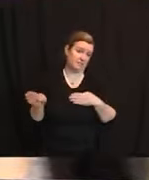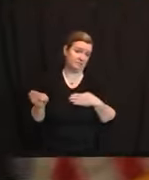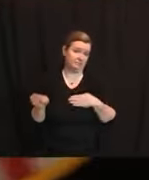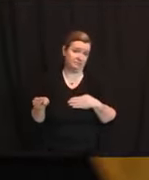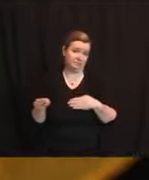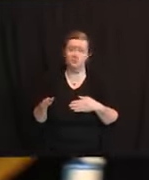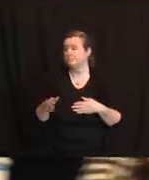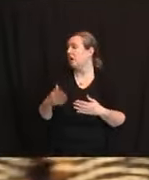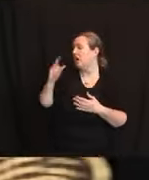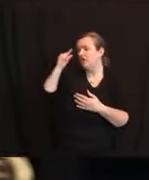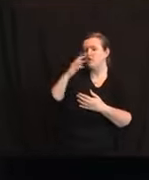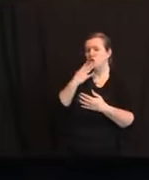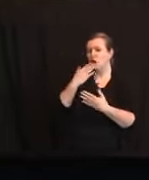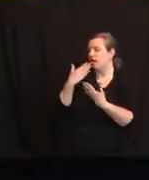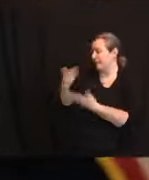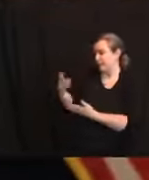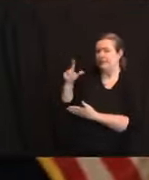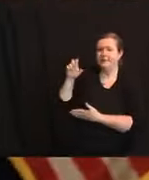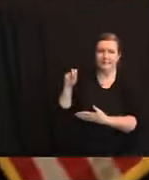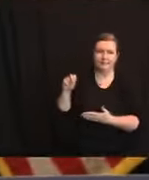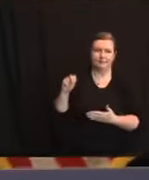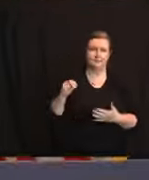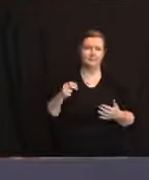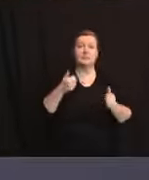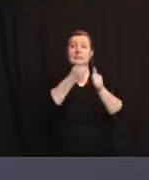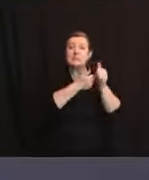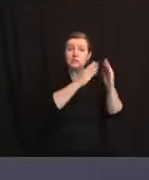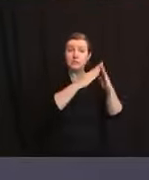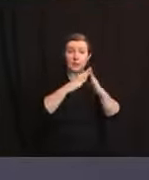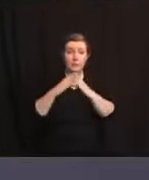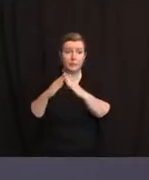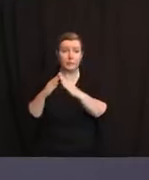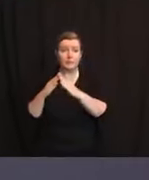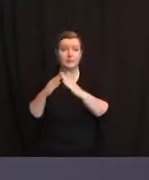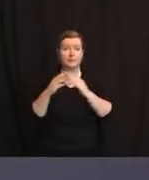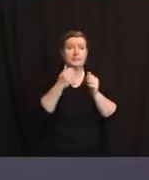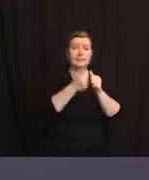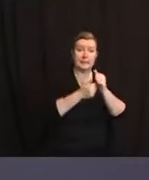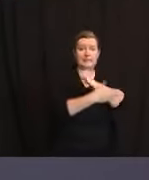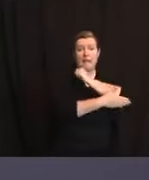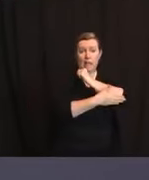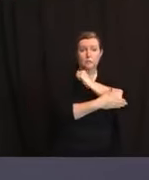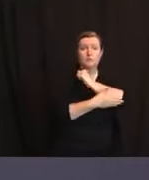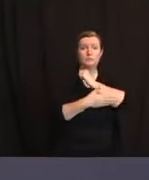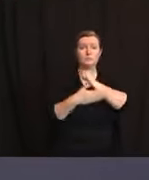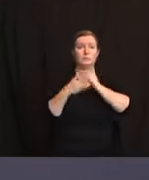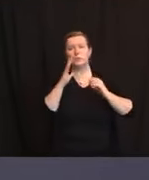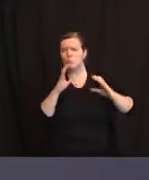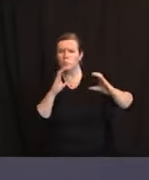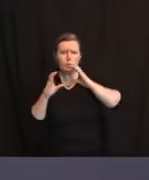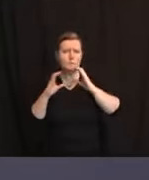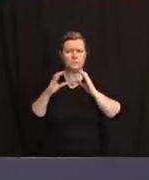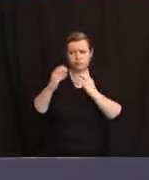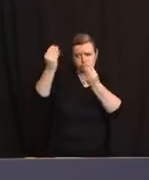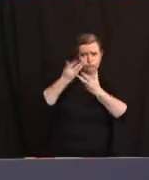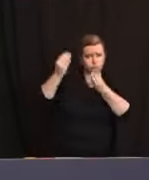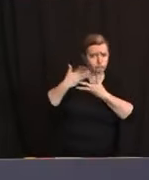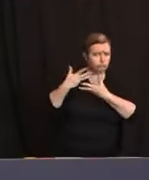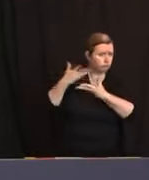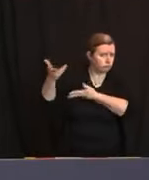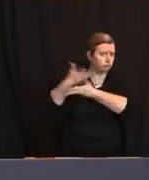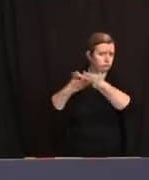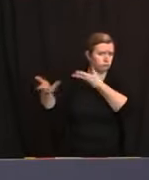the communities will communicate and the counties will communicate any parameters that they've got. I read of this tragic loss of life, John,